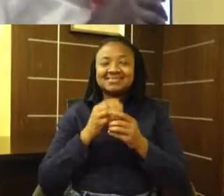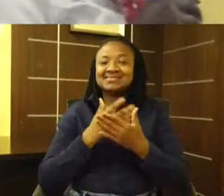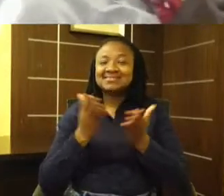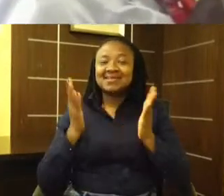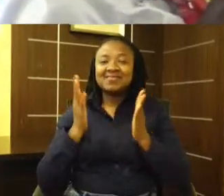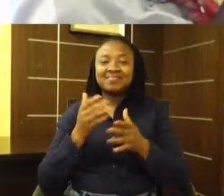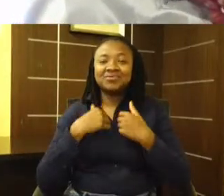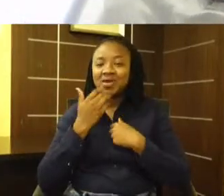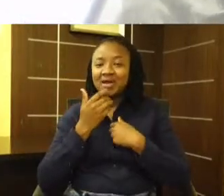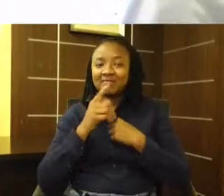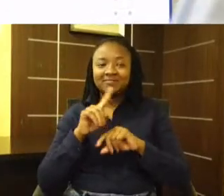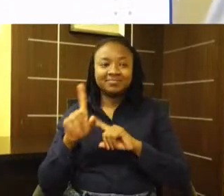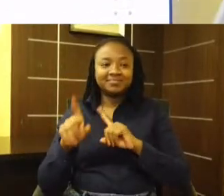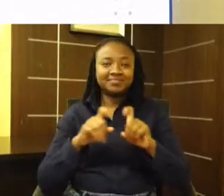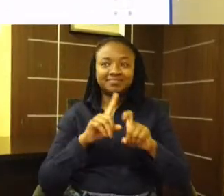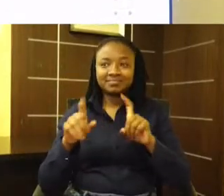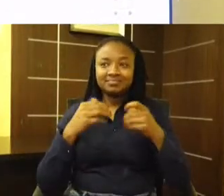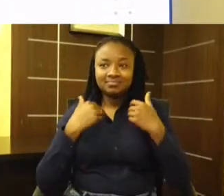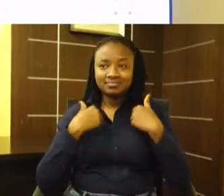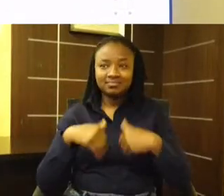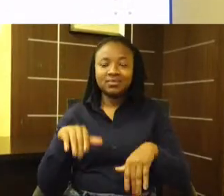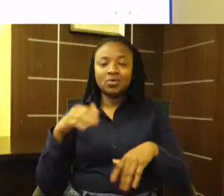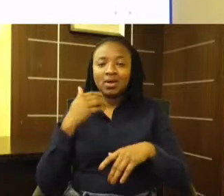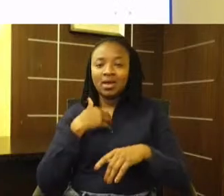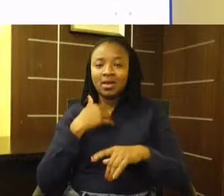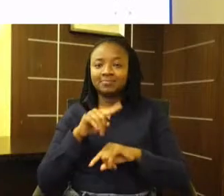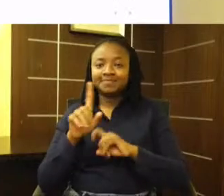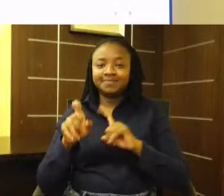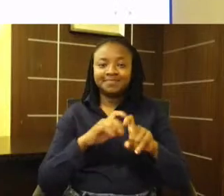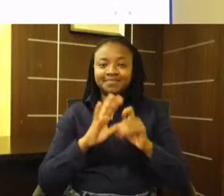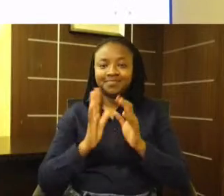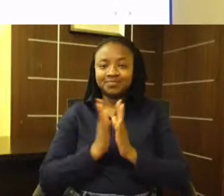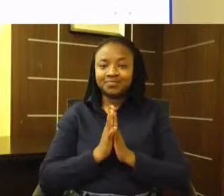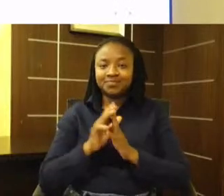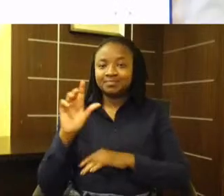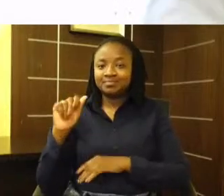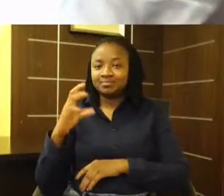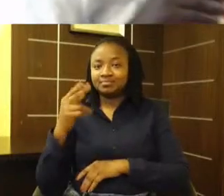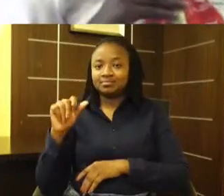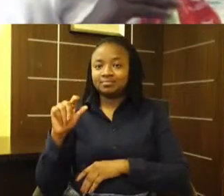burning? I know I have a burning with a char there.